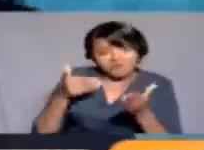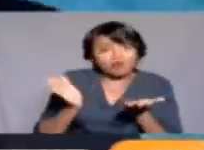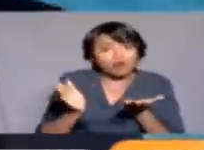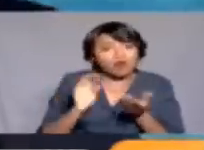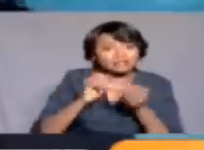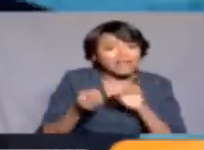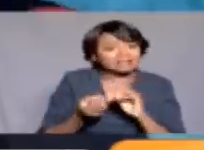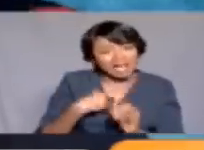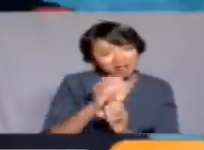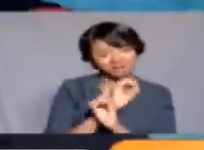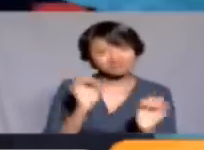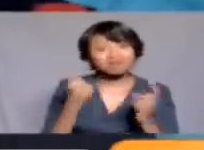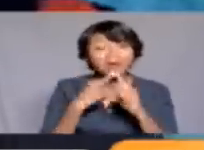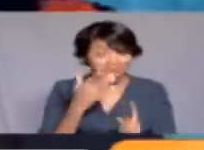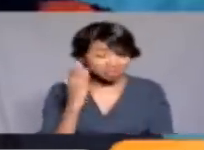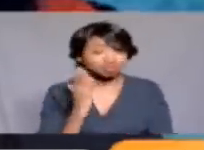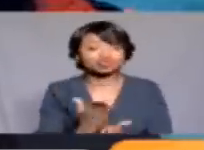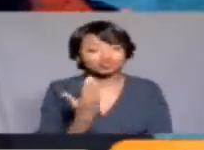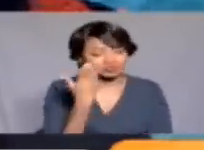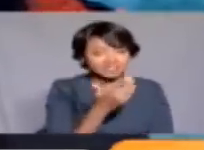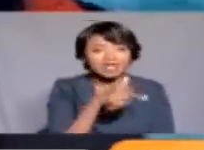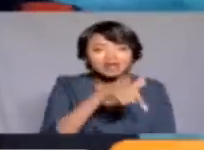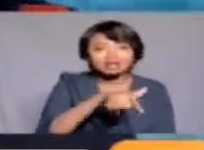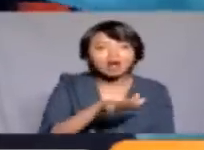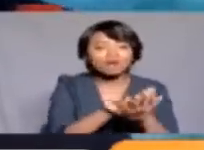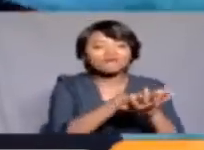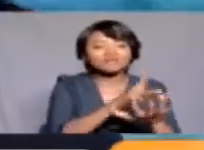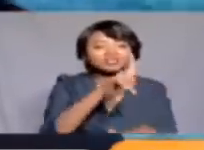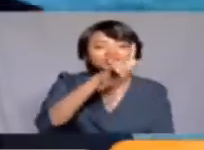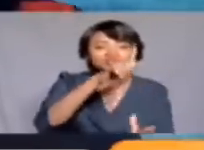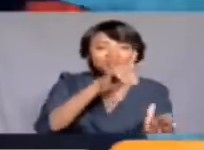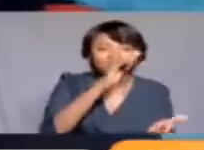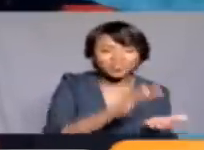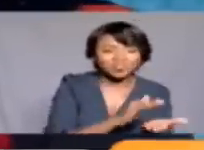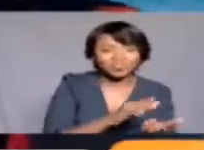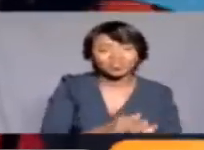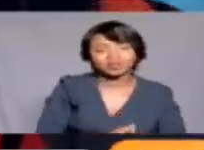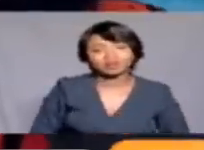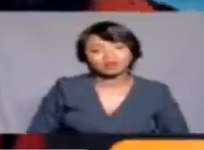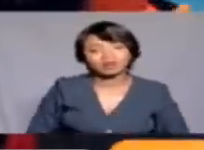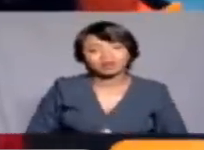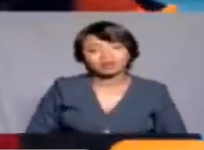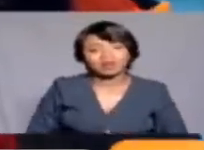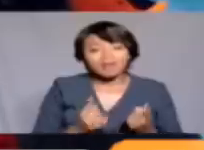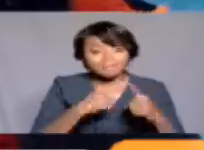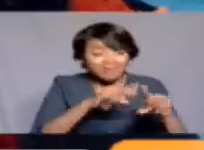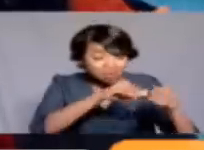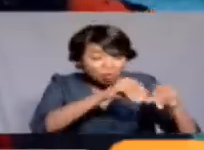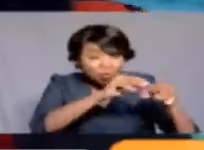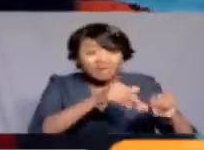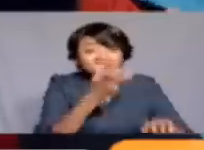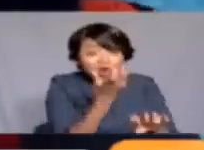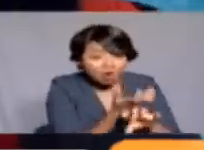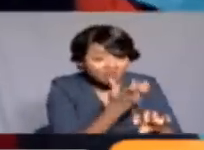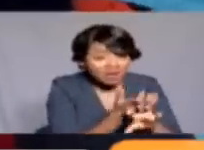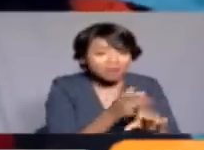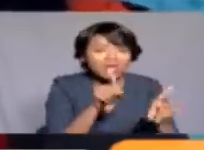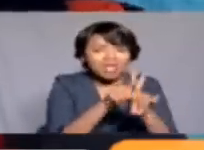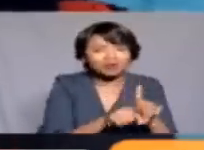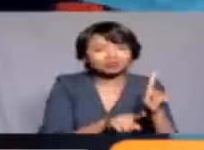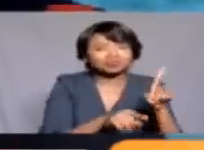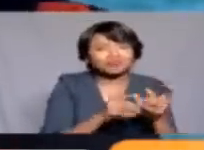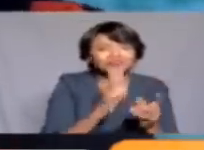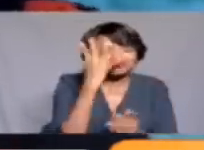data. Right. But there are definitely low levels of fish in the area. For the quality of coral and diversity on the